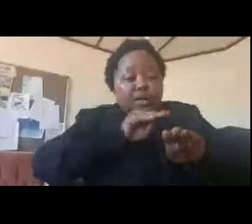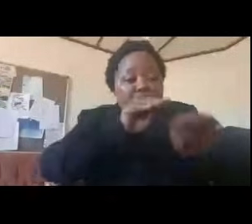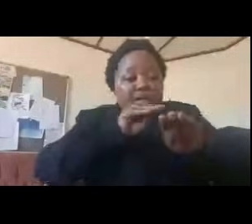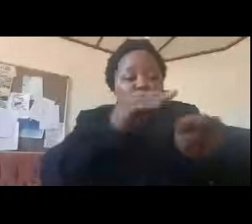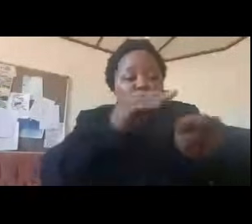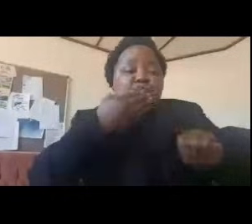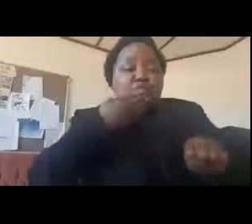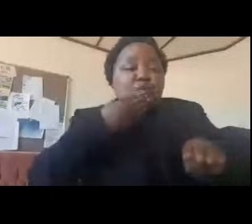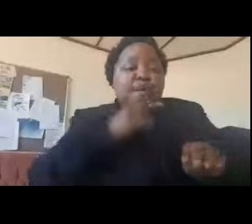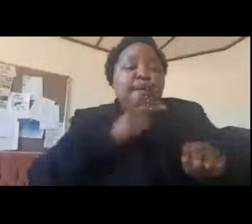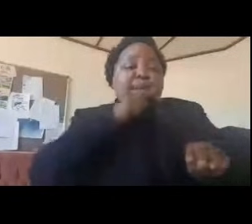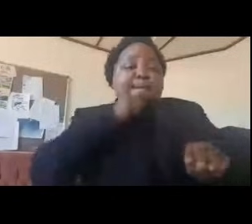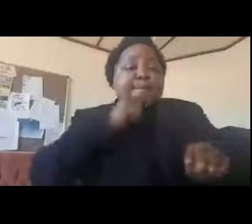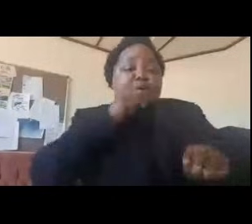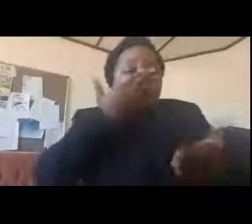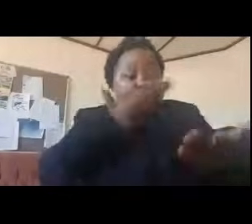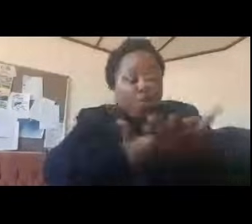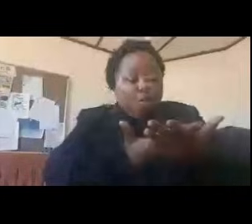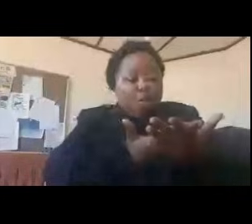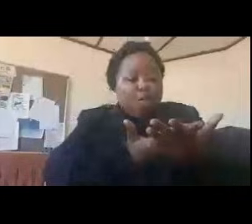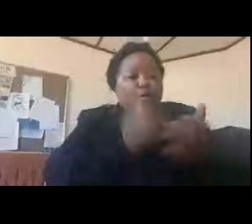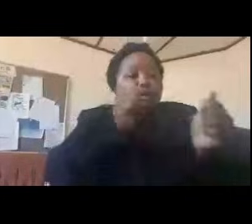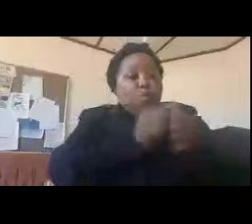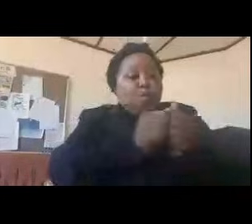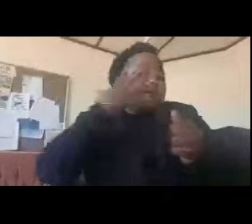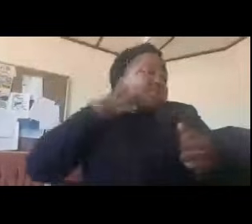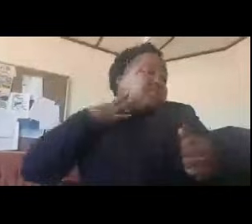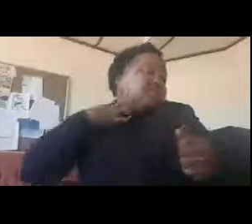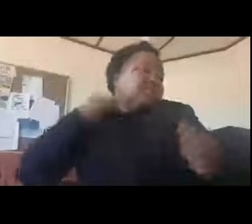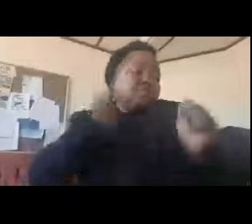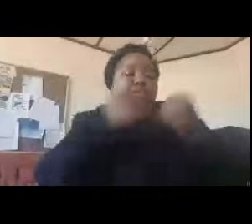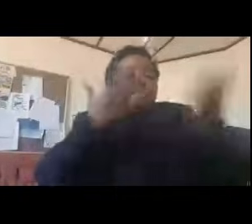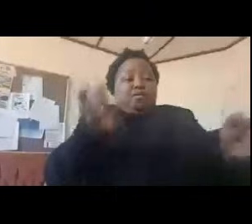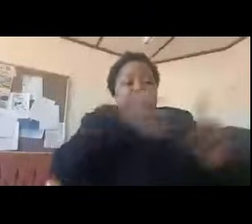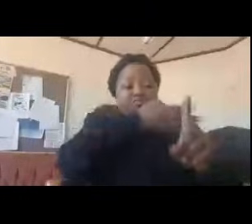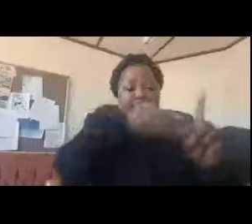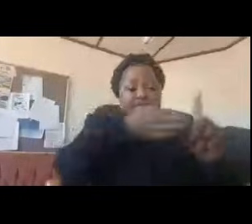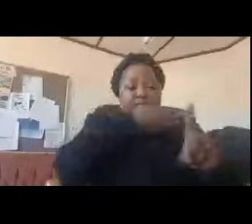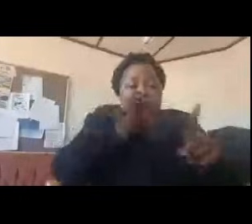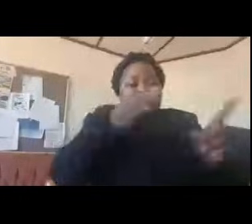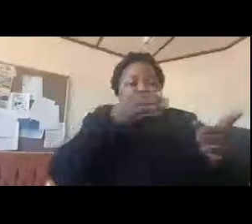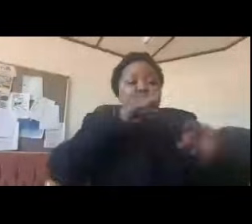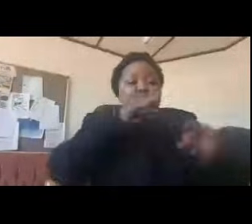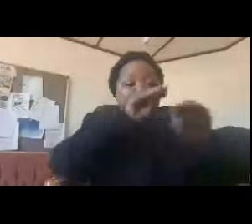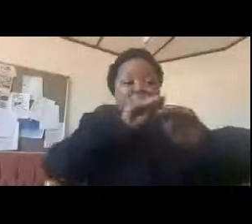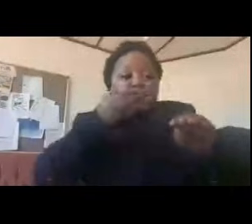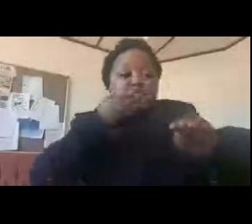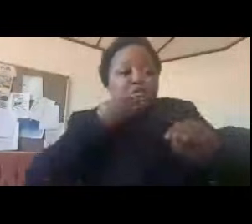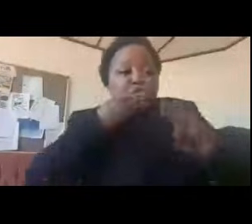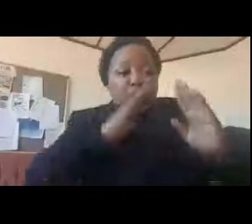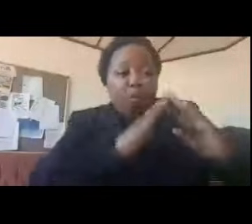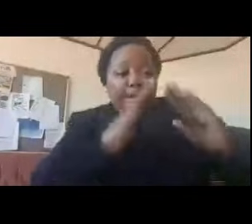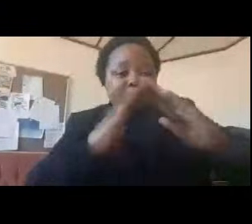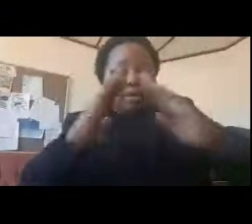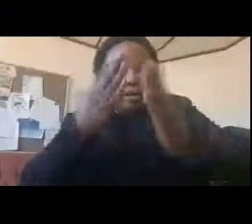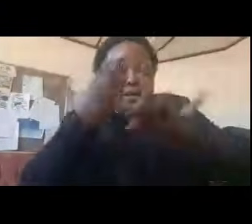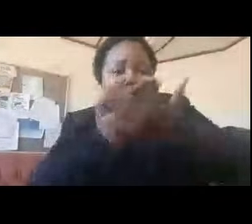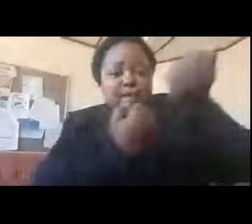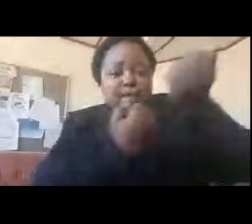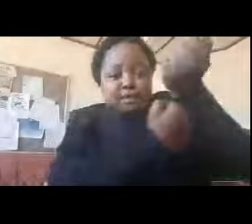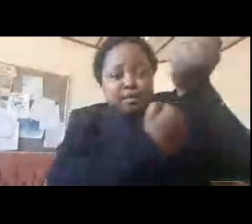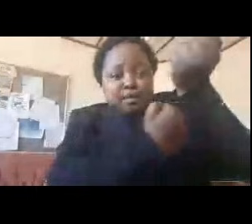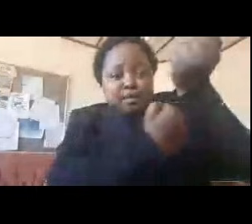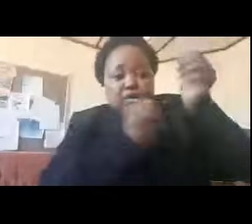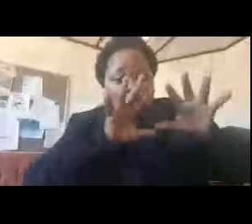violence. We teach women how to speak up. We teach communities how to support. We recharge the human spirit so the system